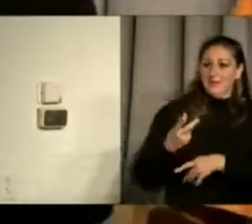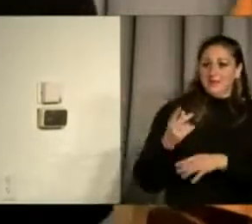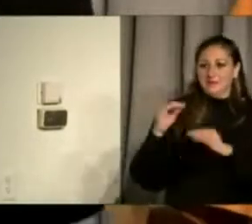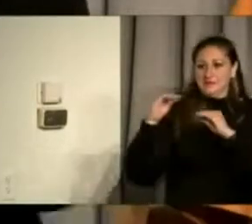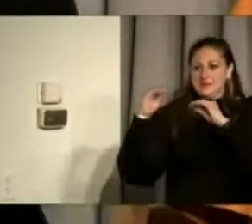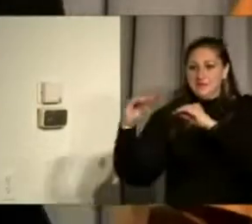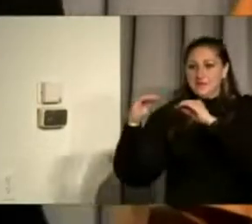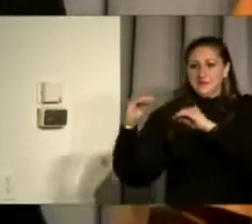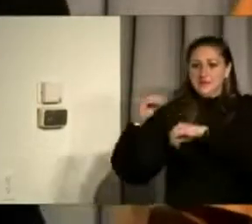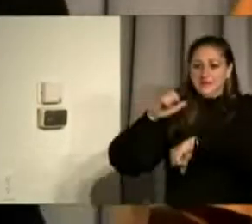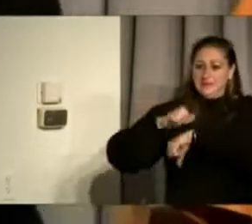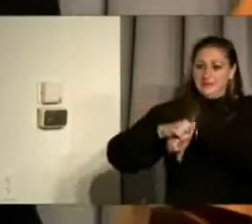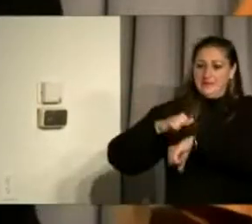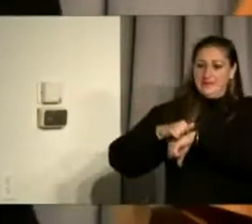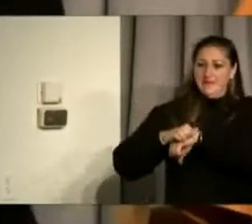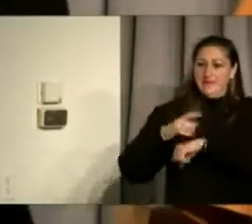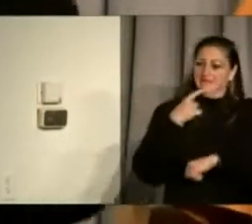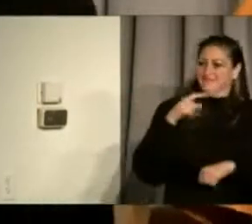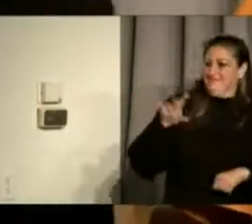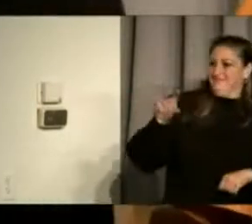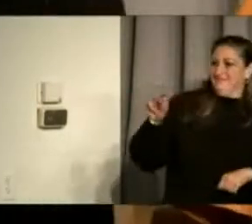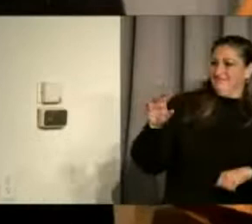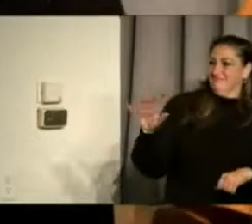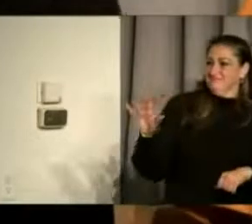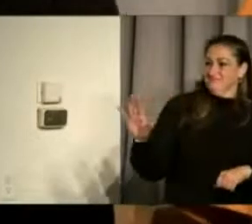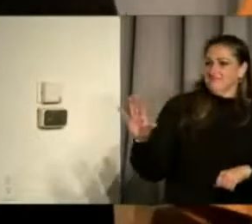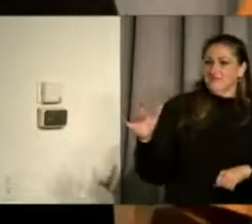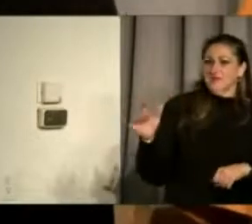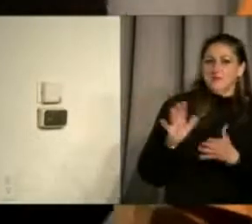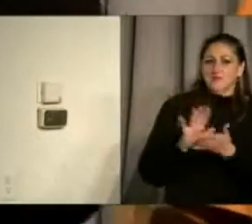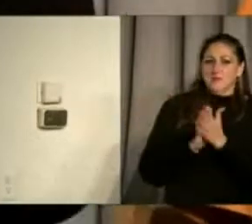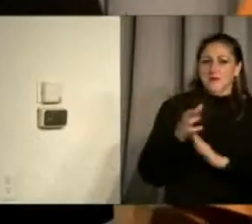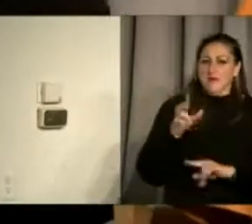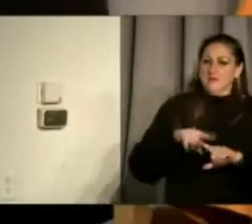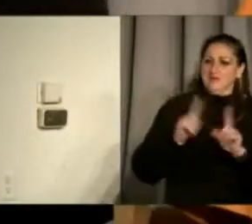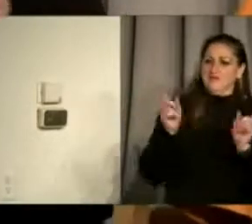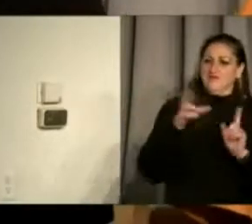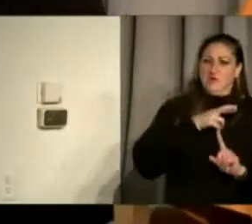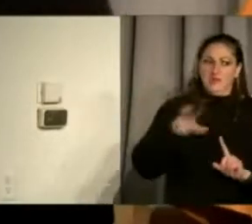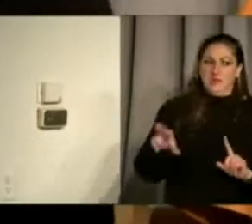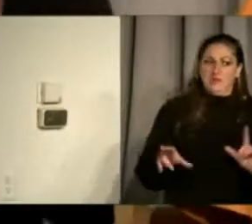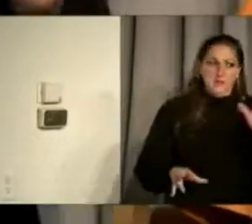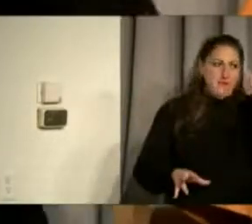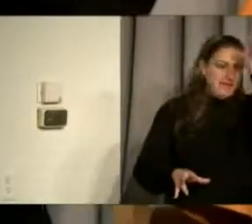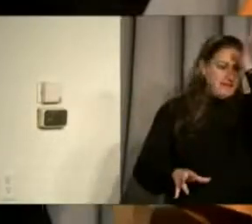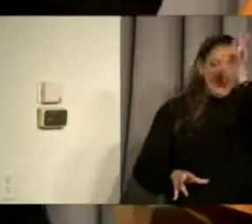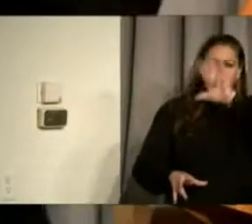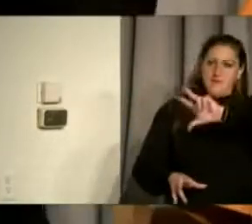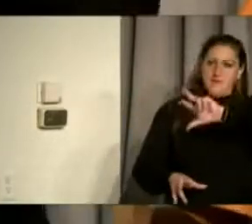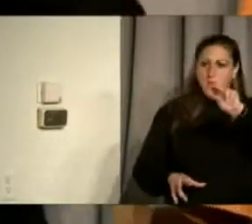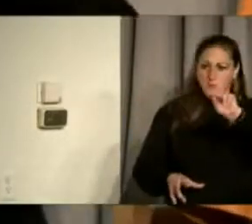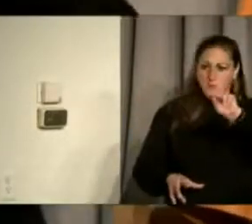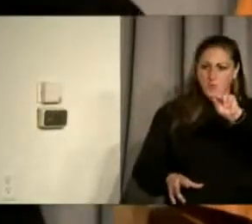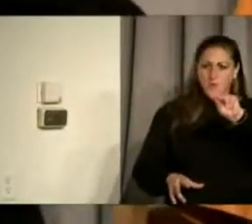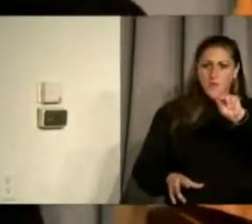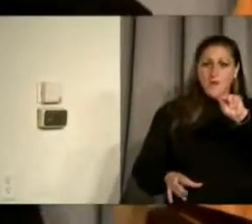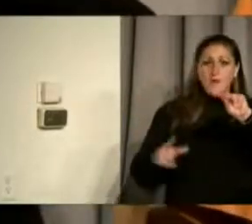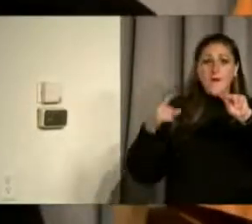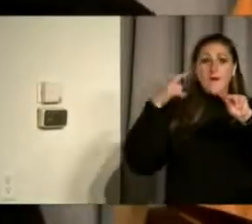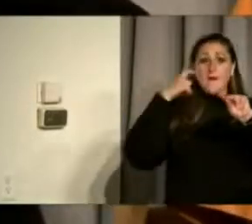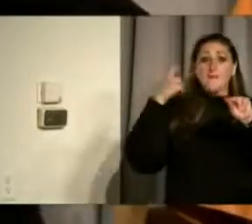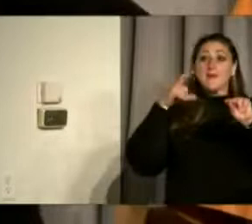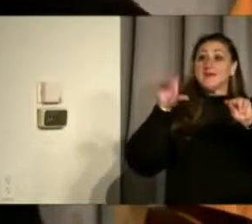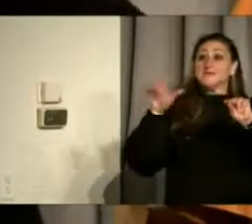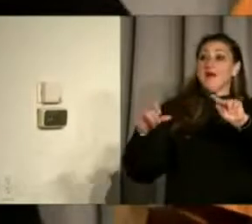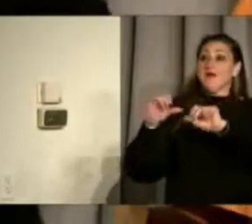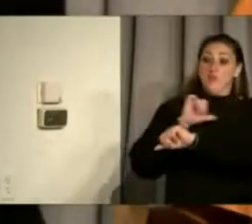and different, and become a different religion, my dad resisted that. So the social services